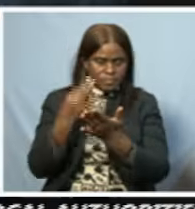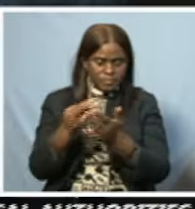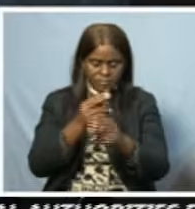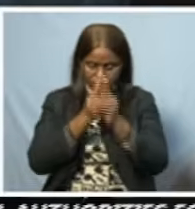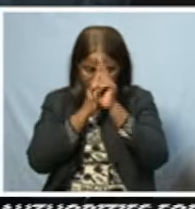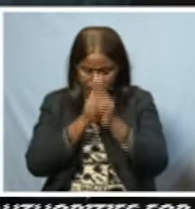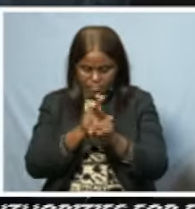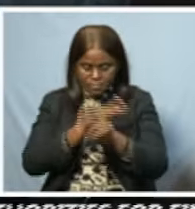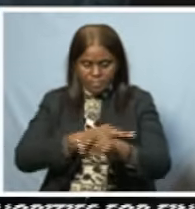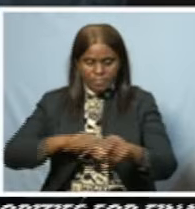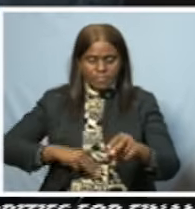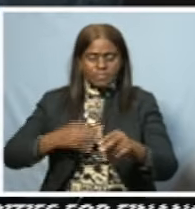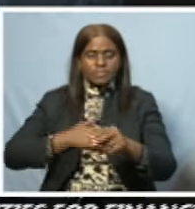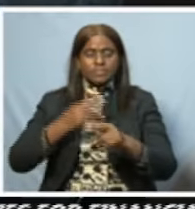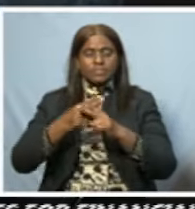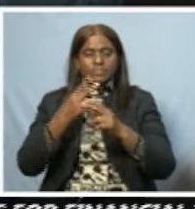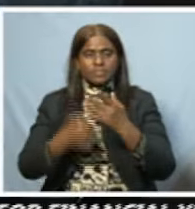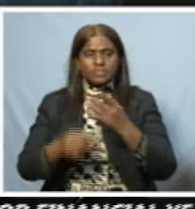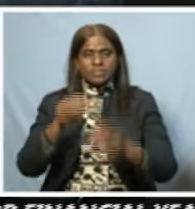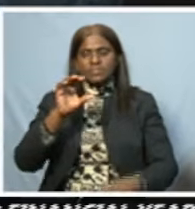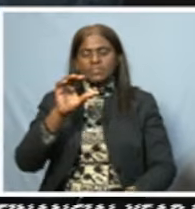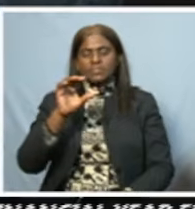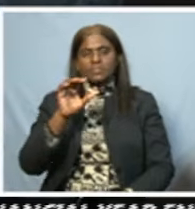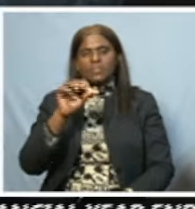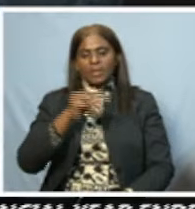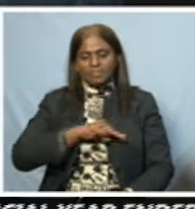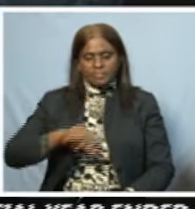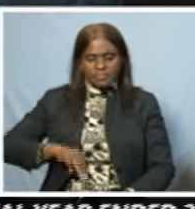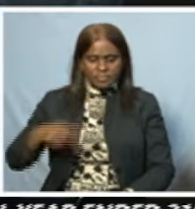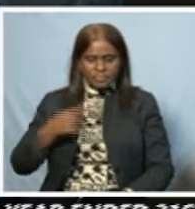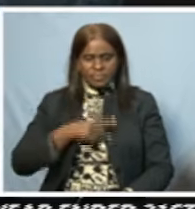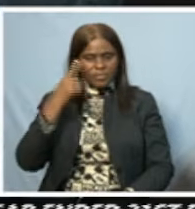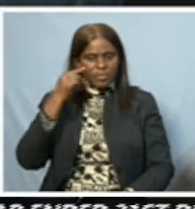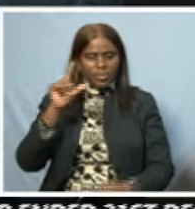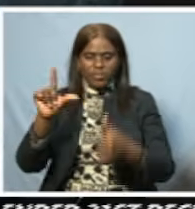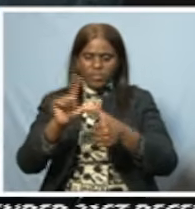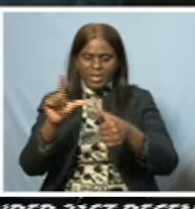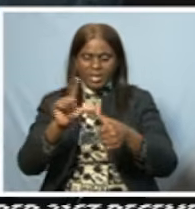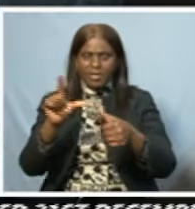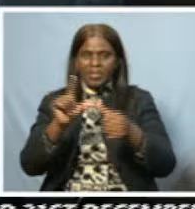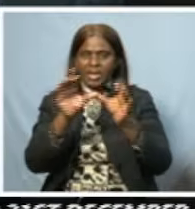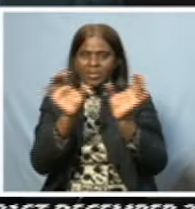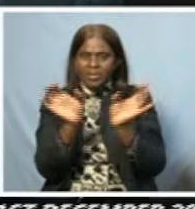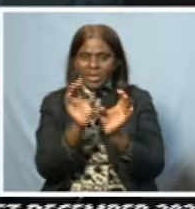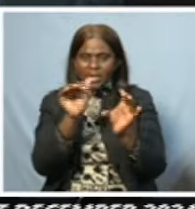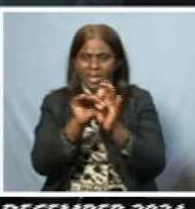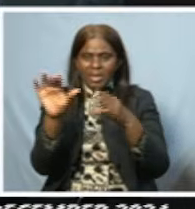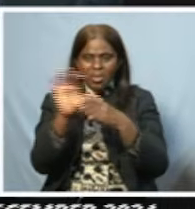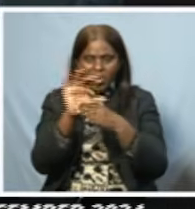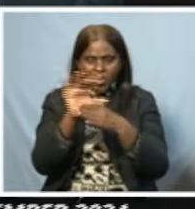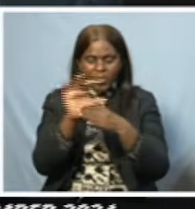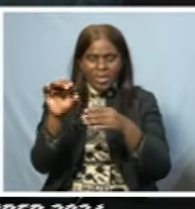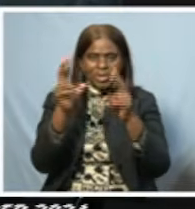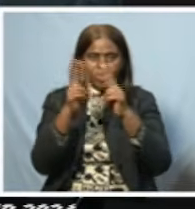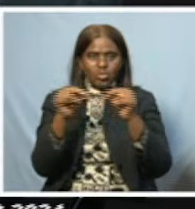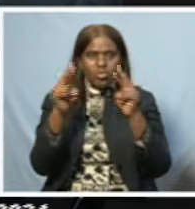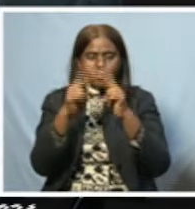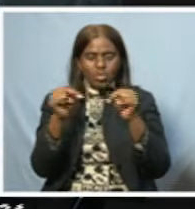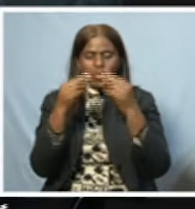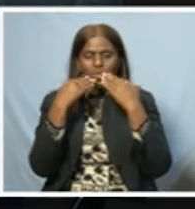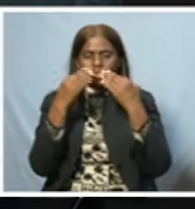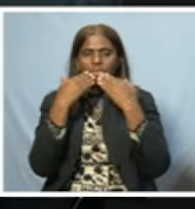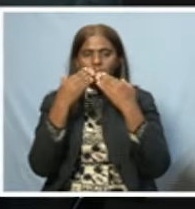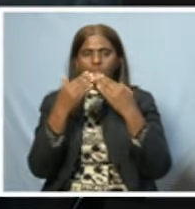honorable members. My name is COUNCI Akisomo, Member of Parliament for Rufanyama constituency in the Copper Belt Rural. Thank